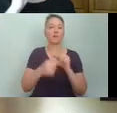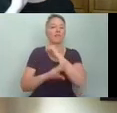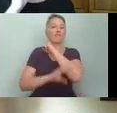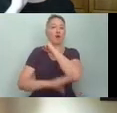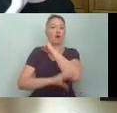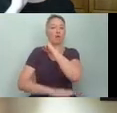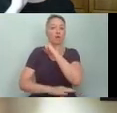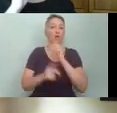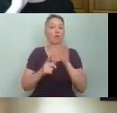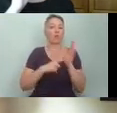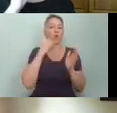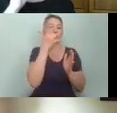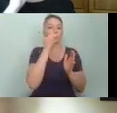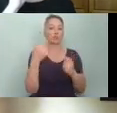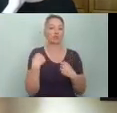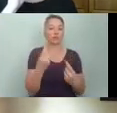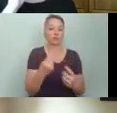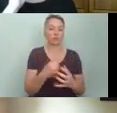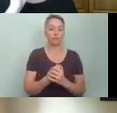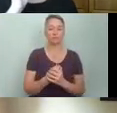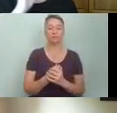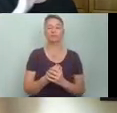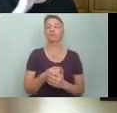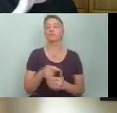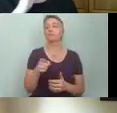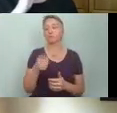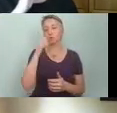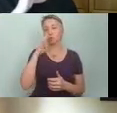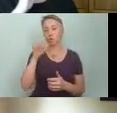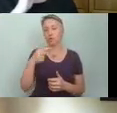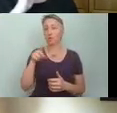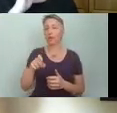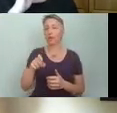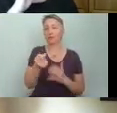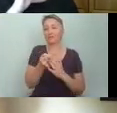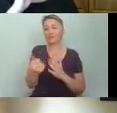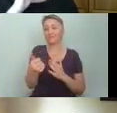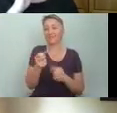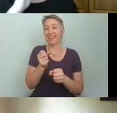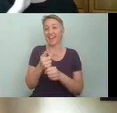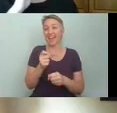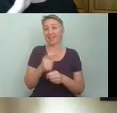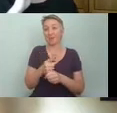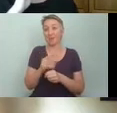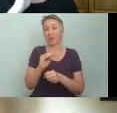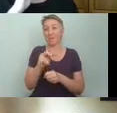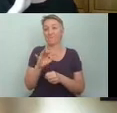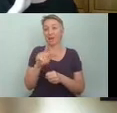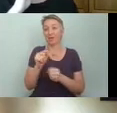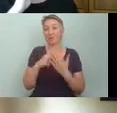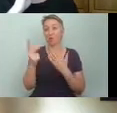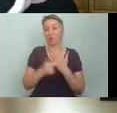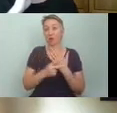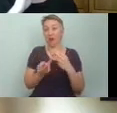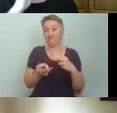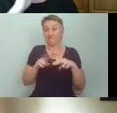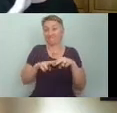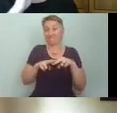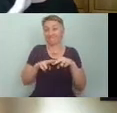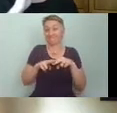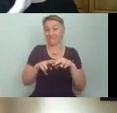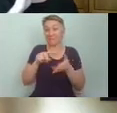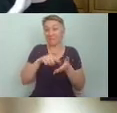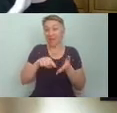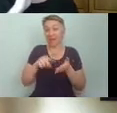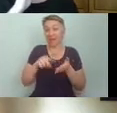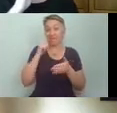now. As you know, we had to eliminate the annual merit program for fiscal year 21. We did reduce